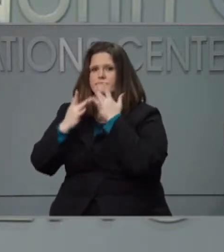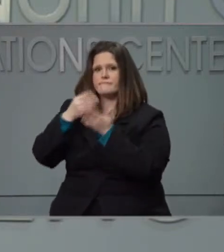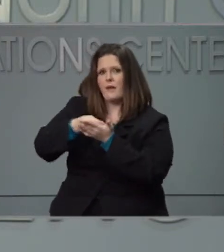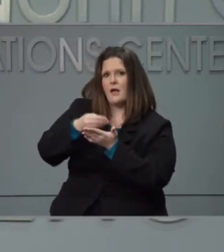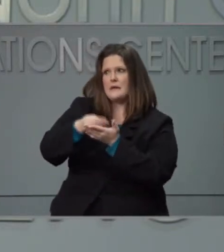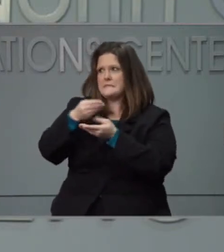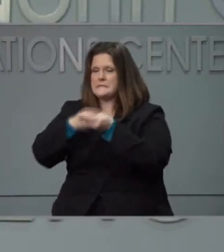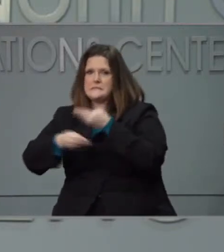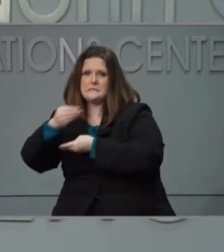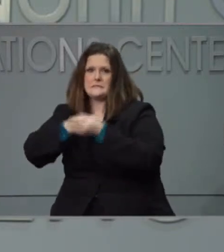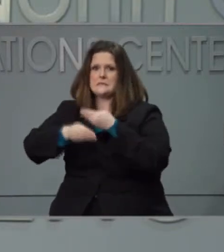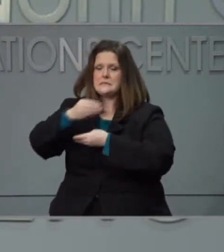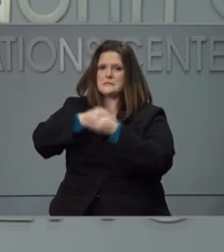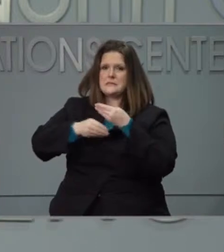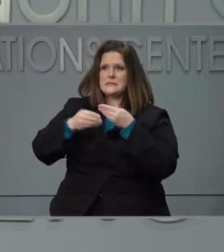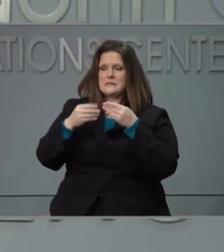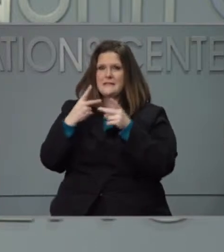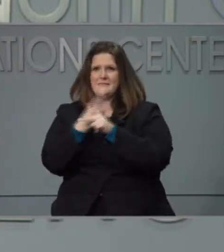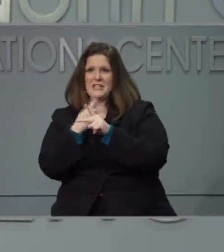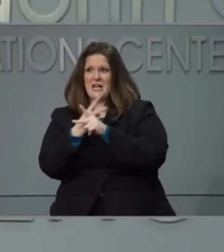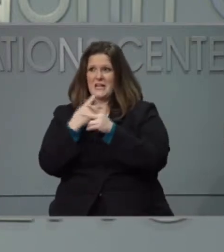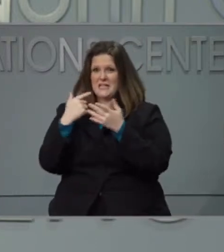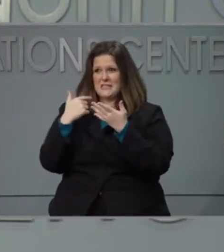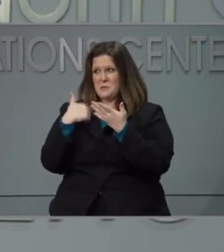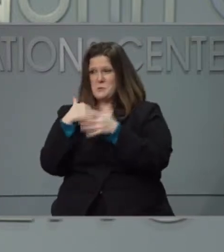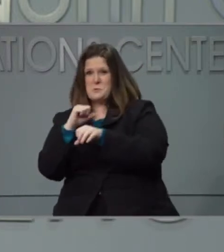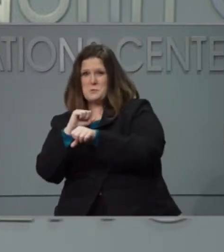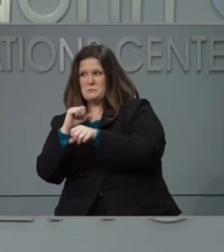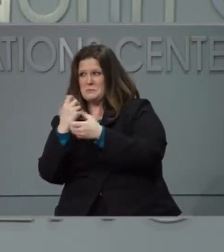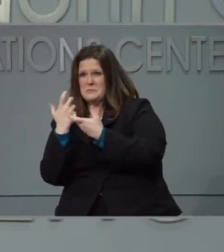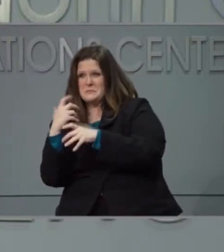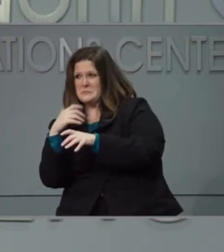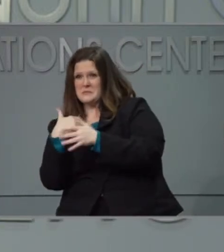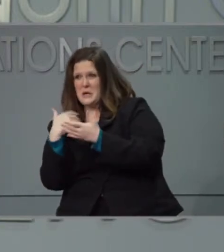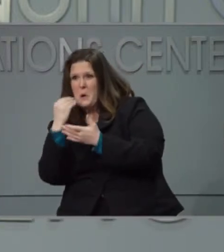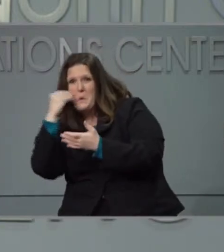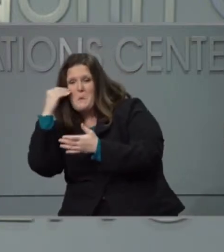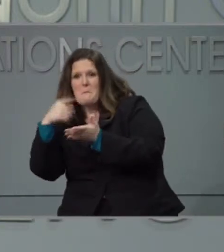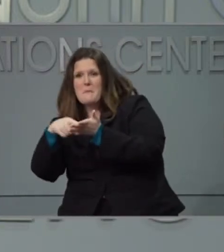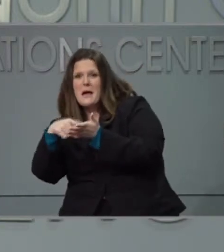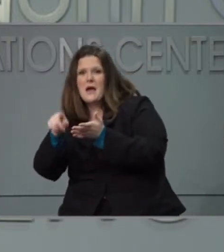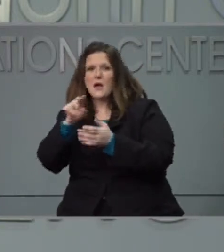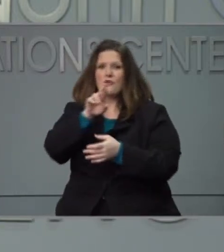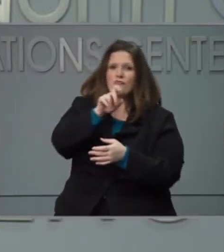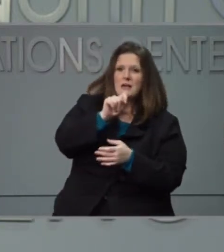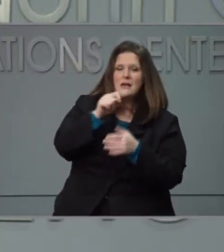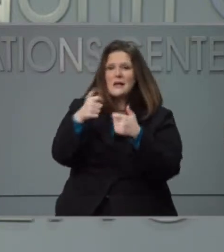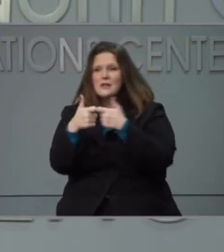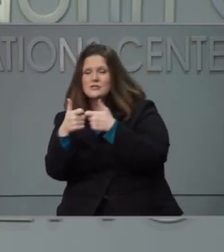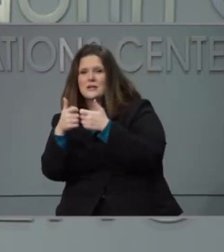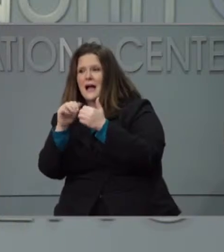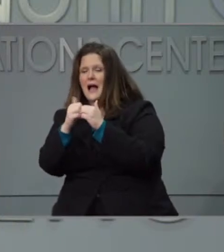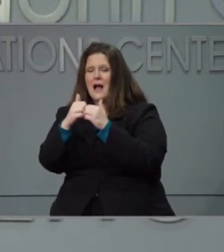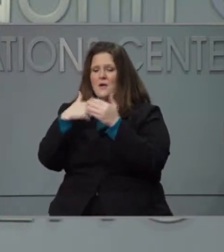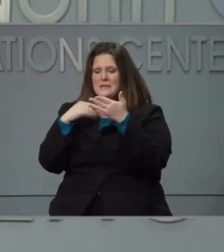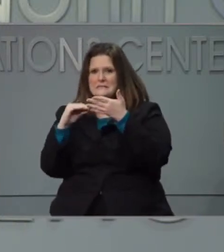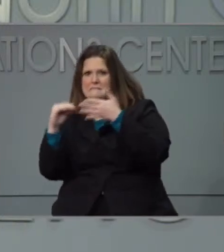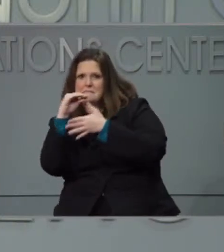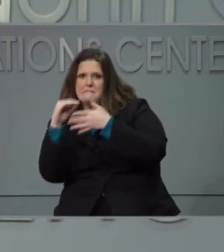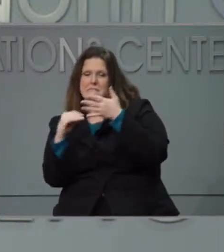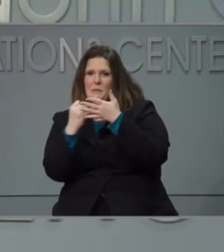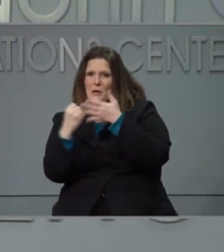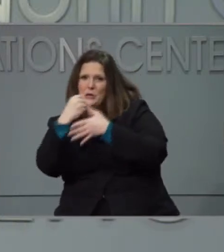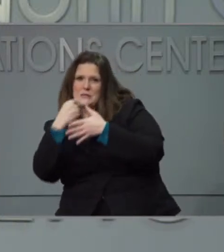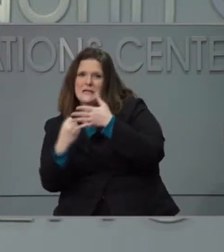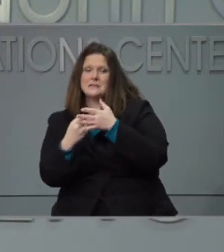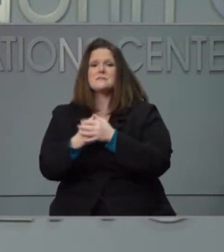impossible choices between basic necessities during a global pandemic. Taxpayers can be